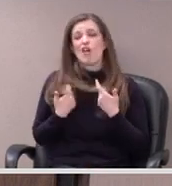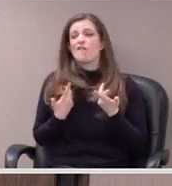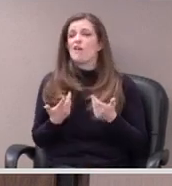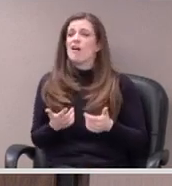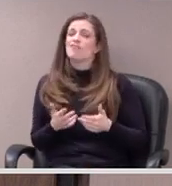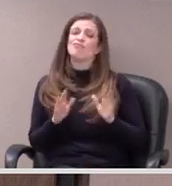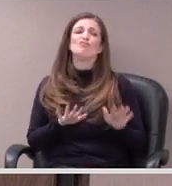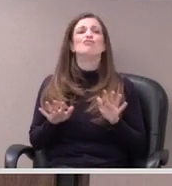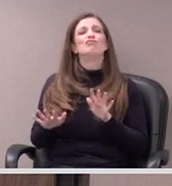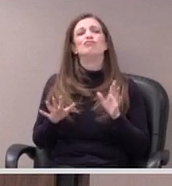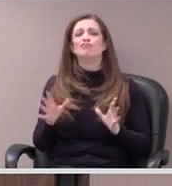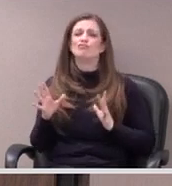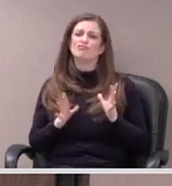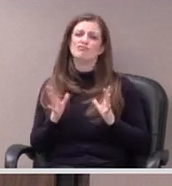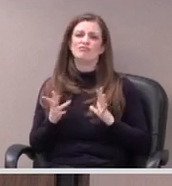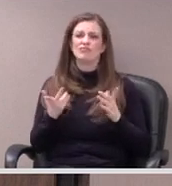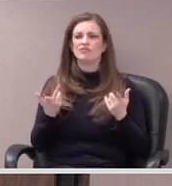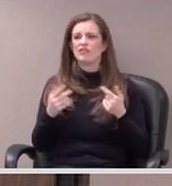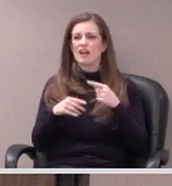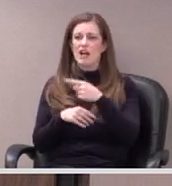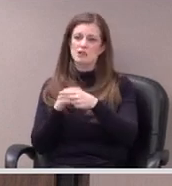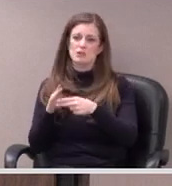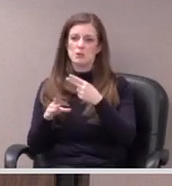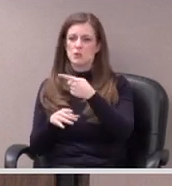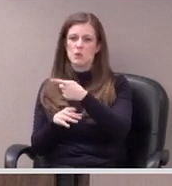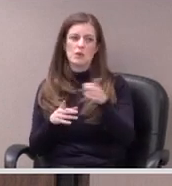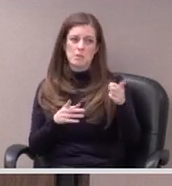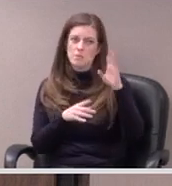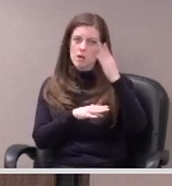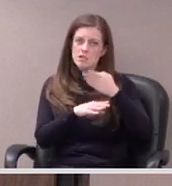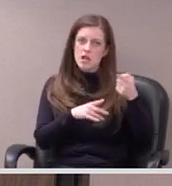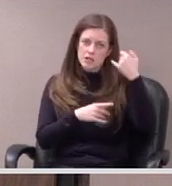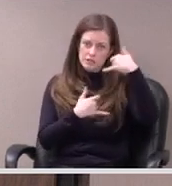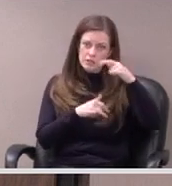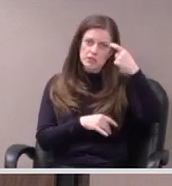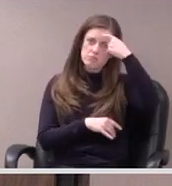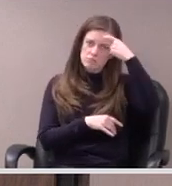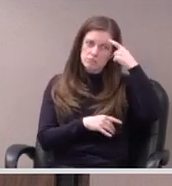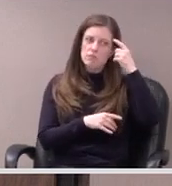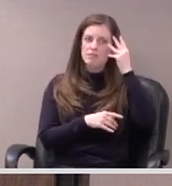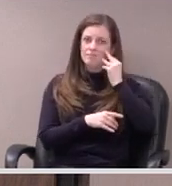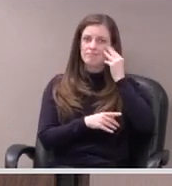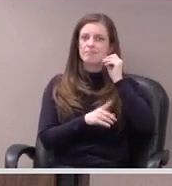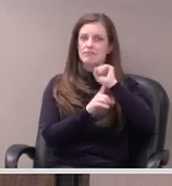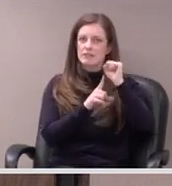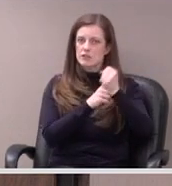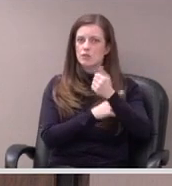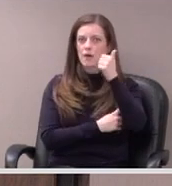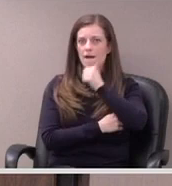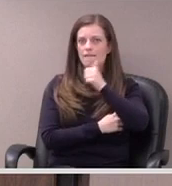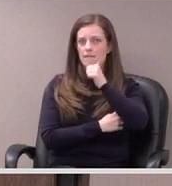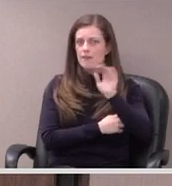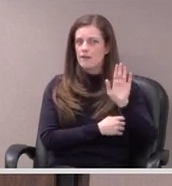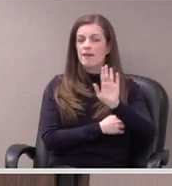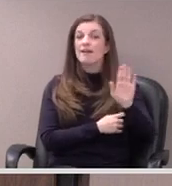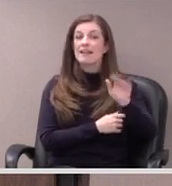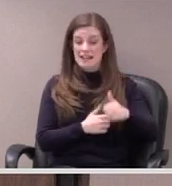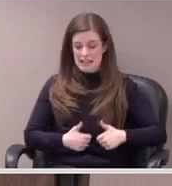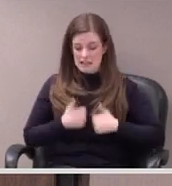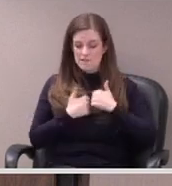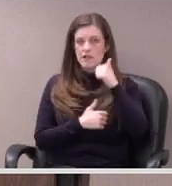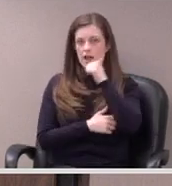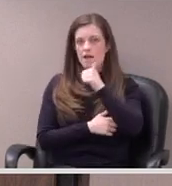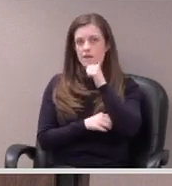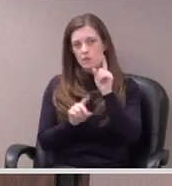fine, and then she's quit, and my son still has to go through the situation every day. He lives it every day